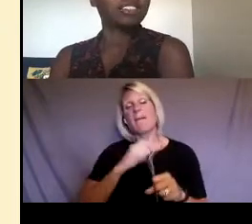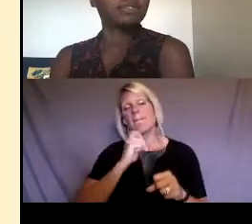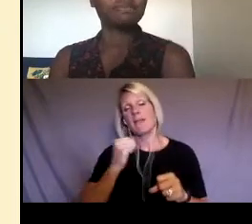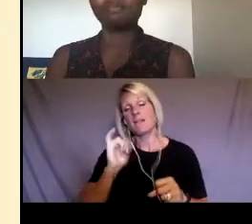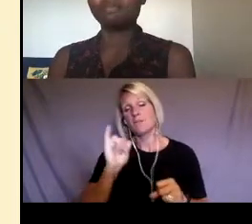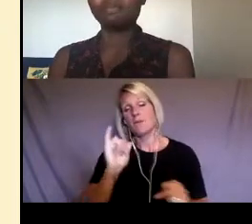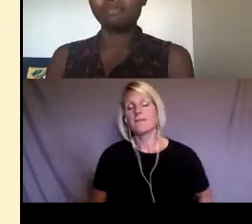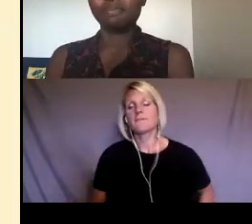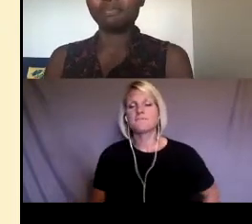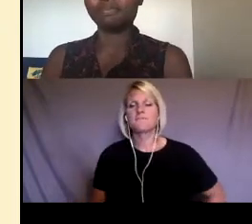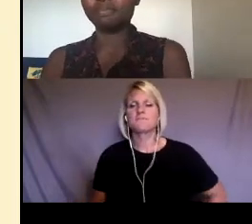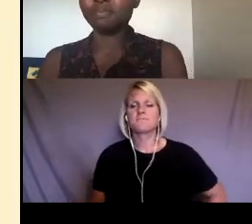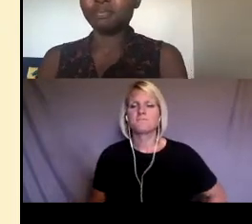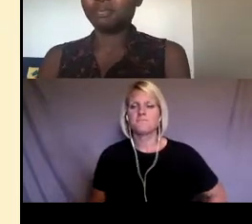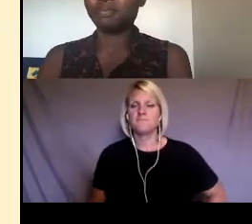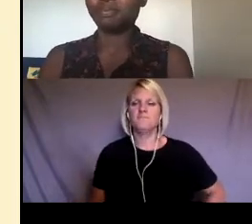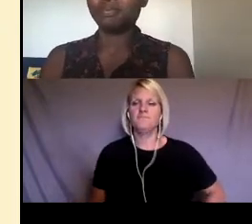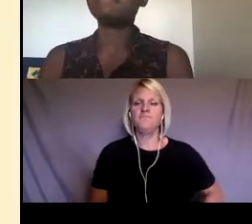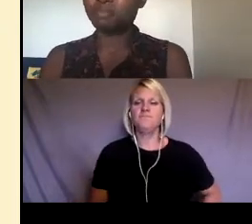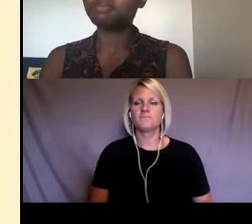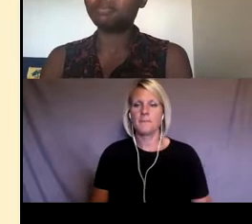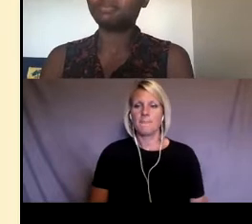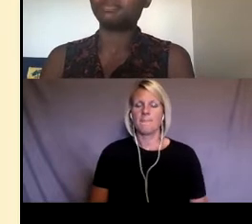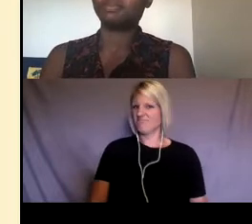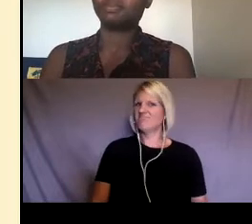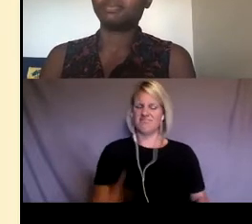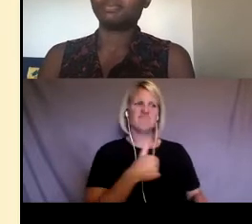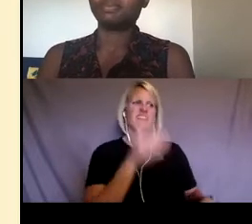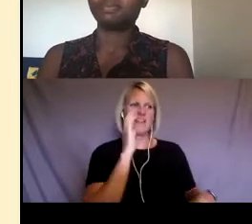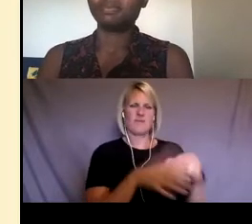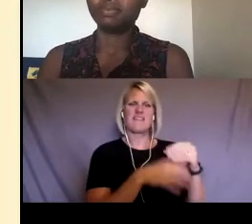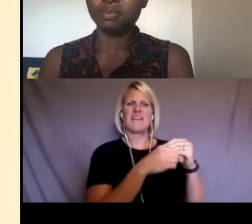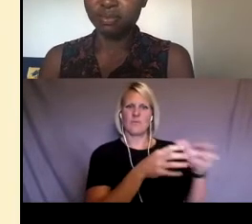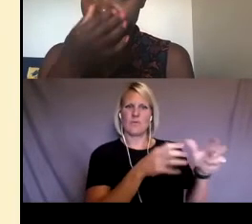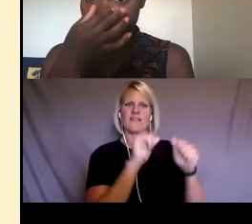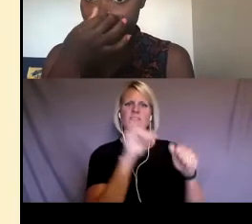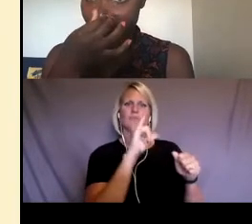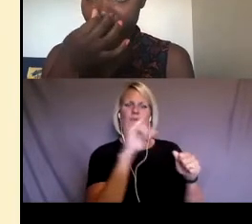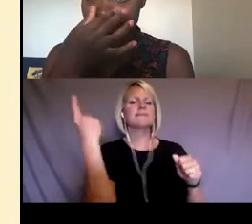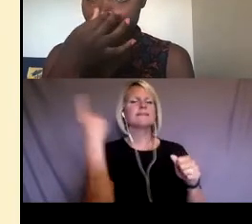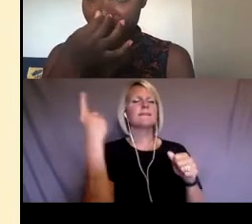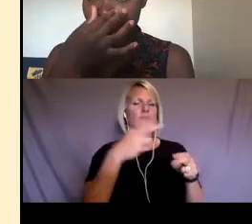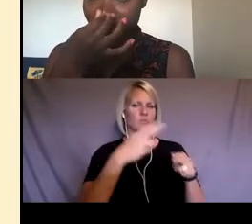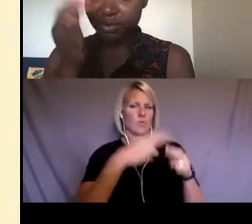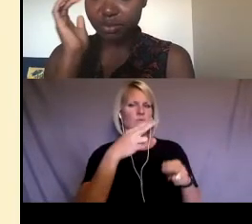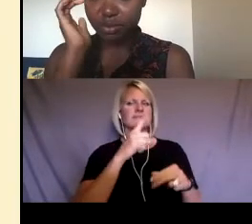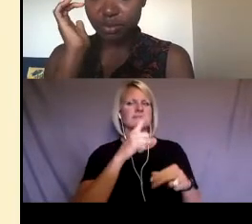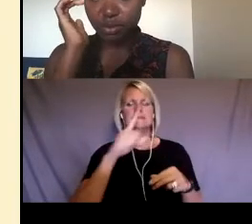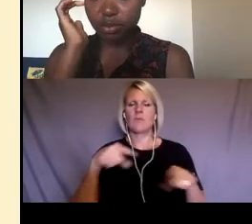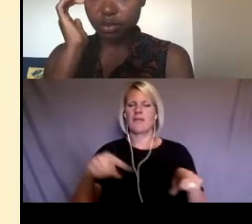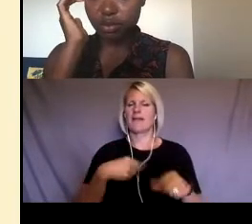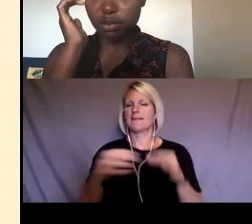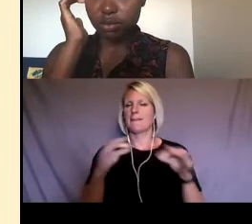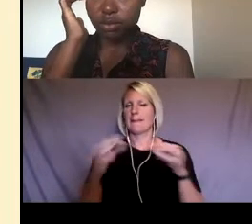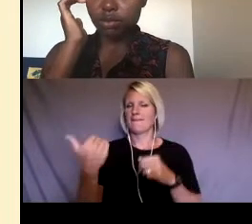great. I would say quickly, something to note is that, as I explained before,